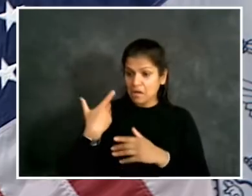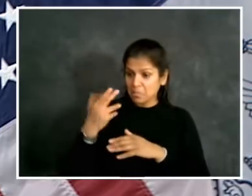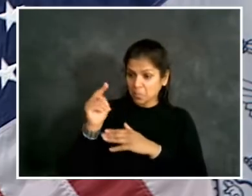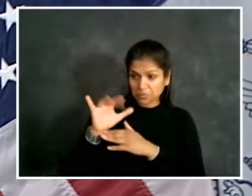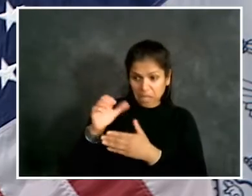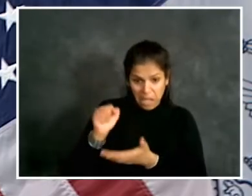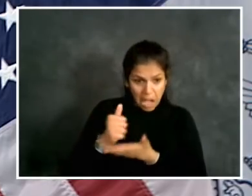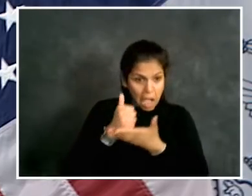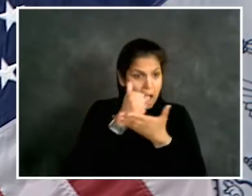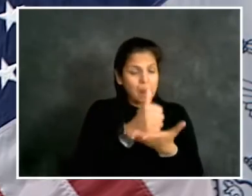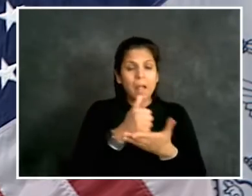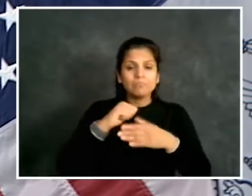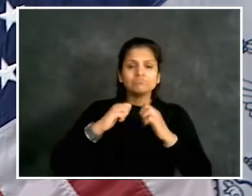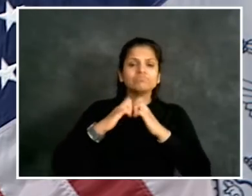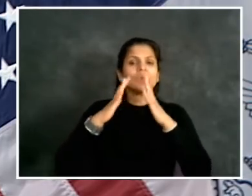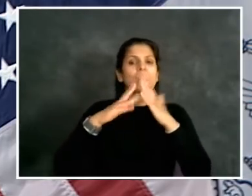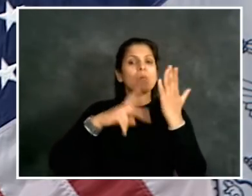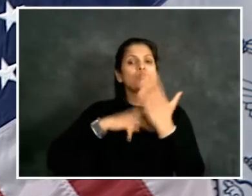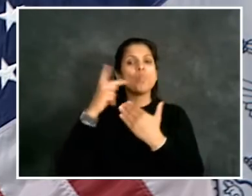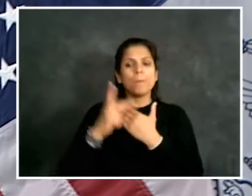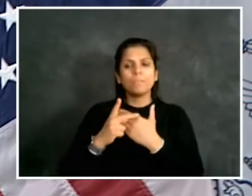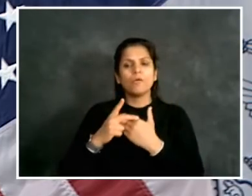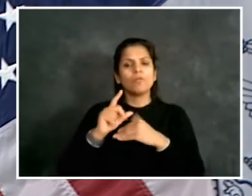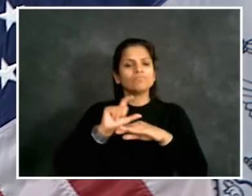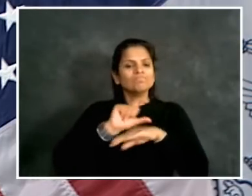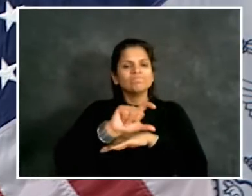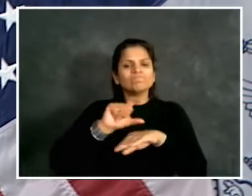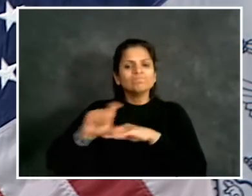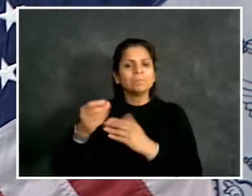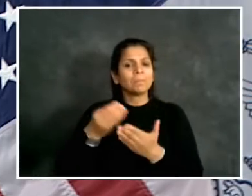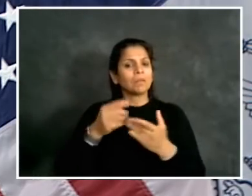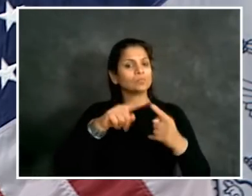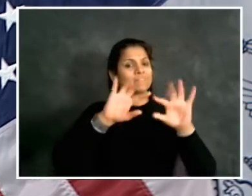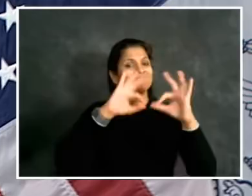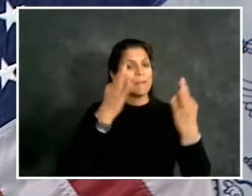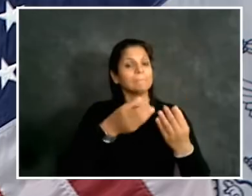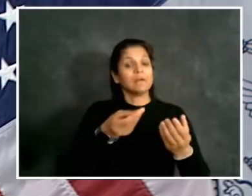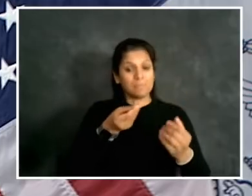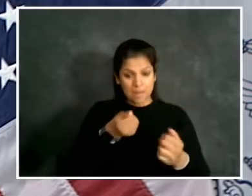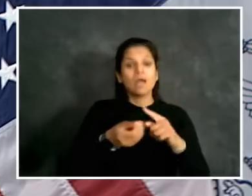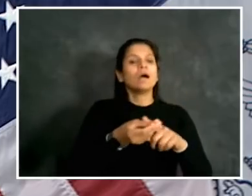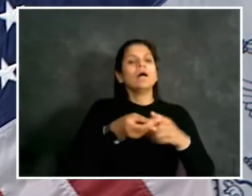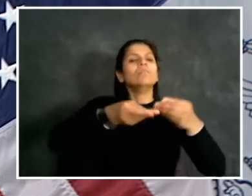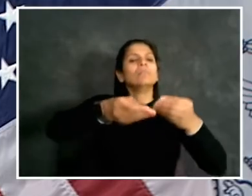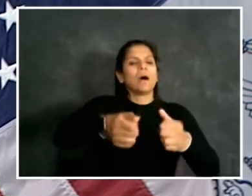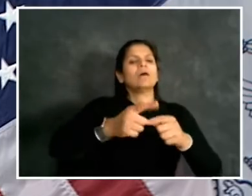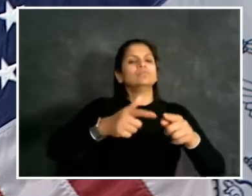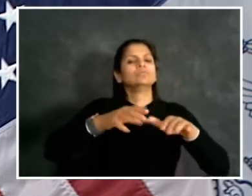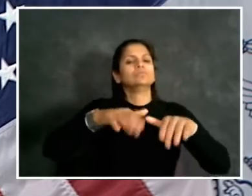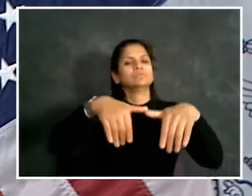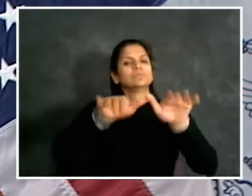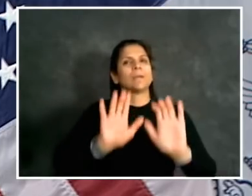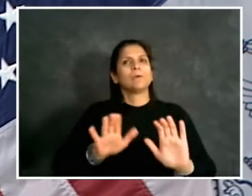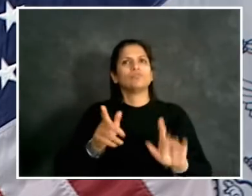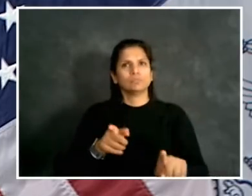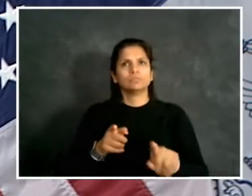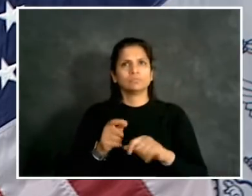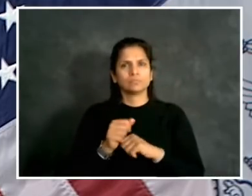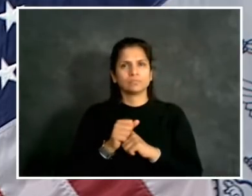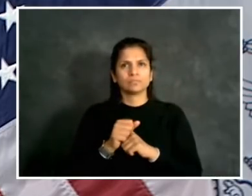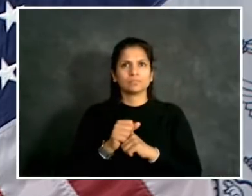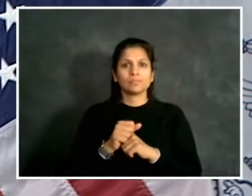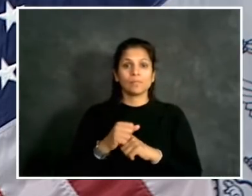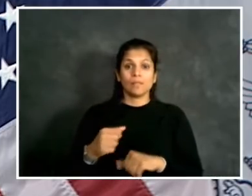Yes, Gloria, we can get you the details, but yes, we have been able to provide some help, and we want to